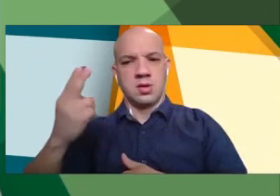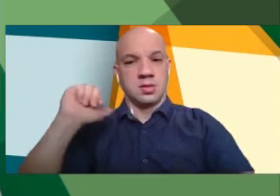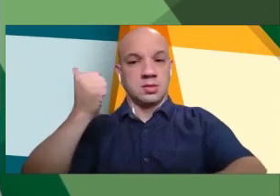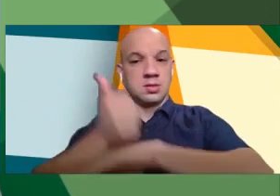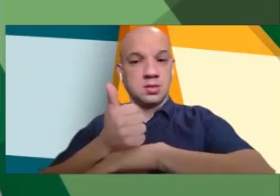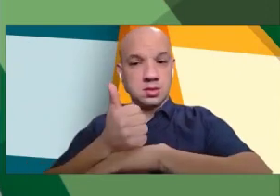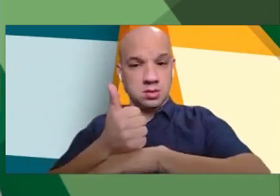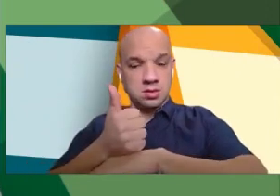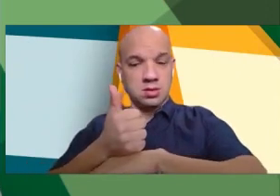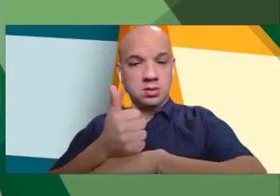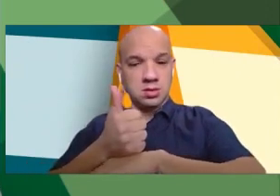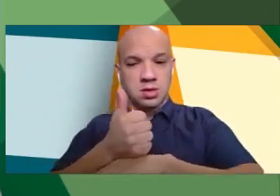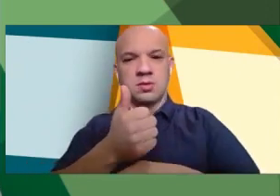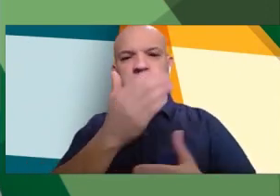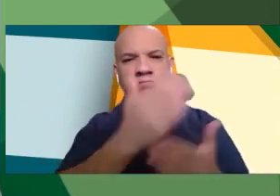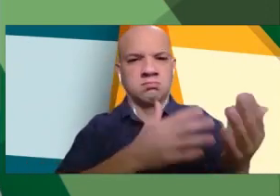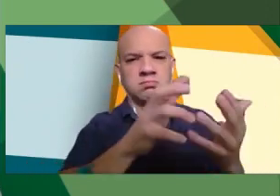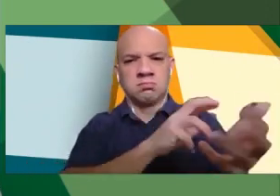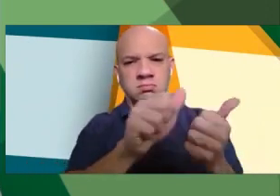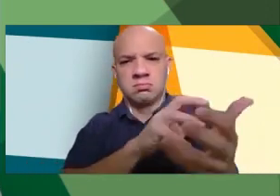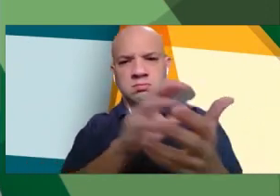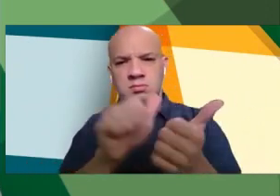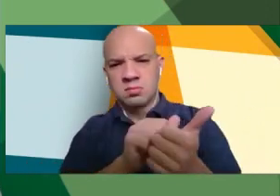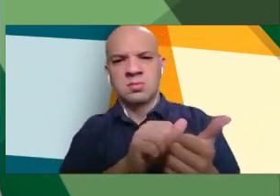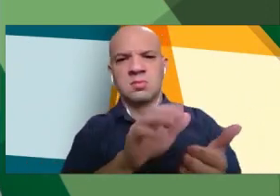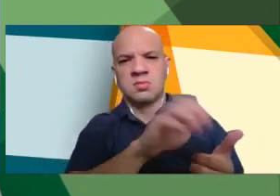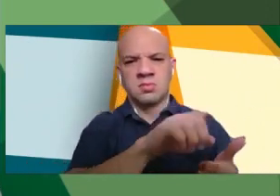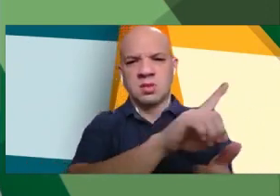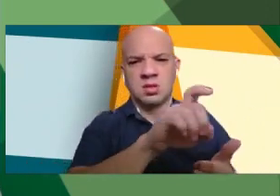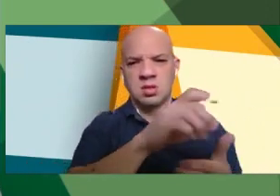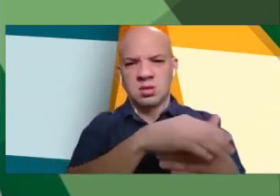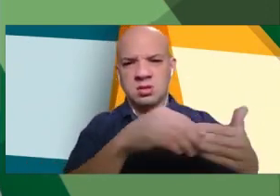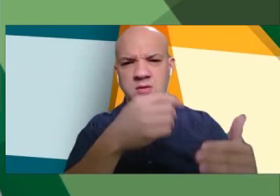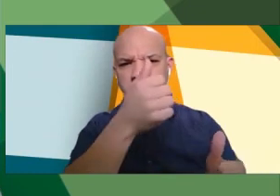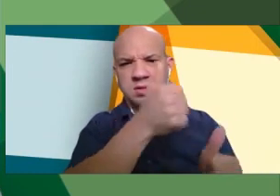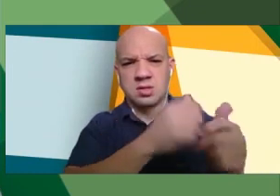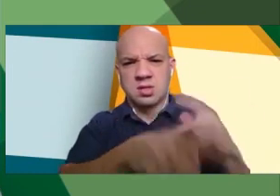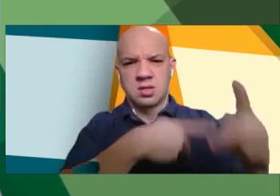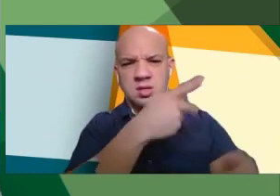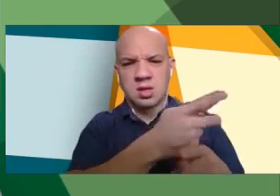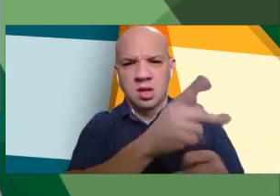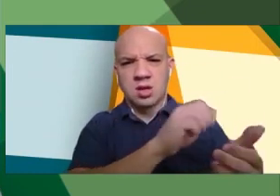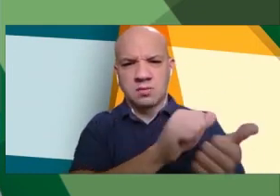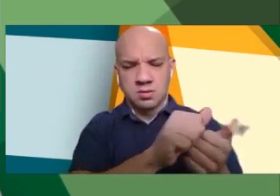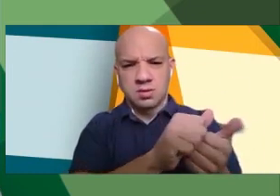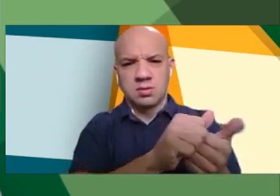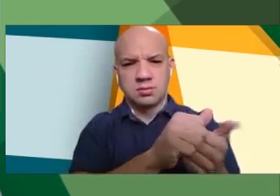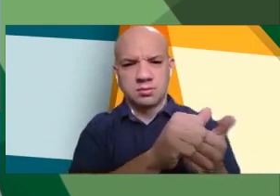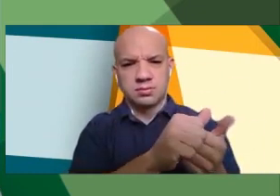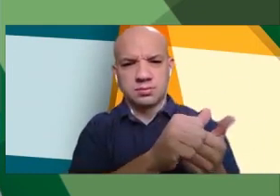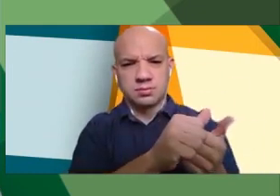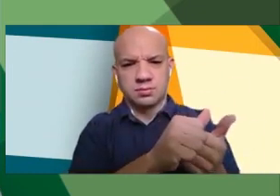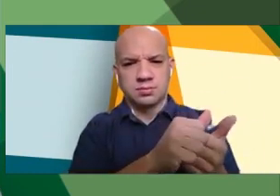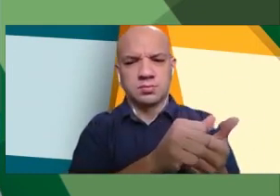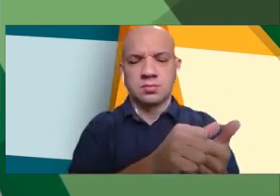established as liquidated damages the amount of $100 for each calendar day that a deliverable required is